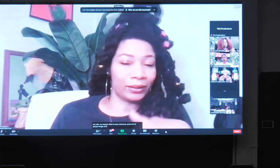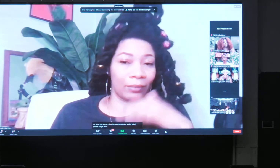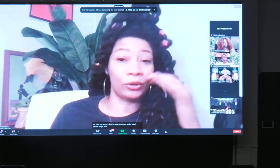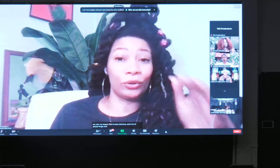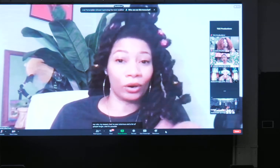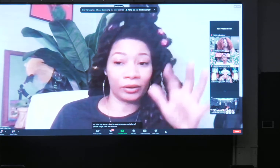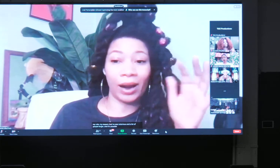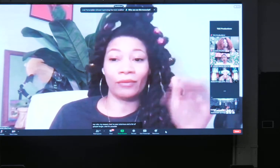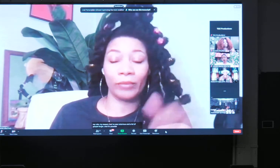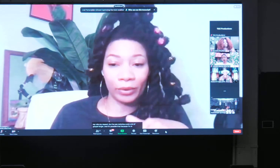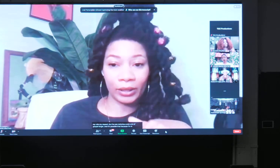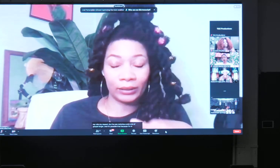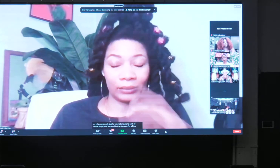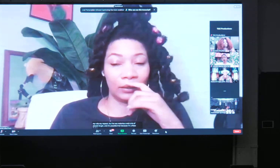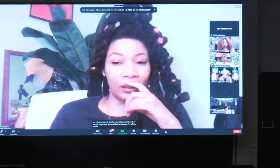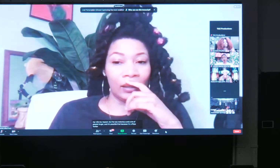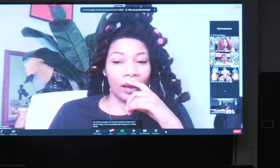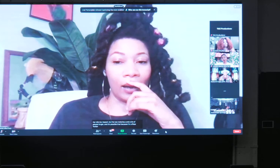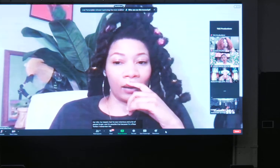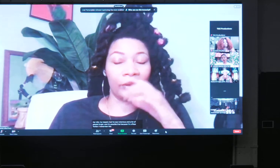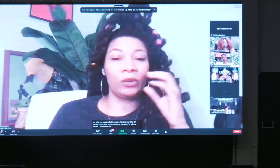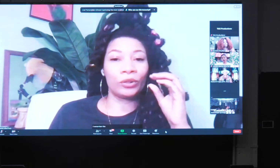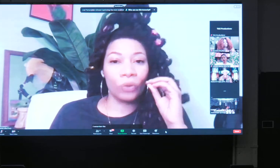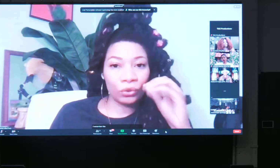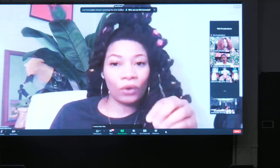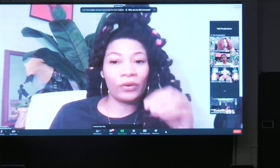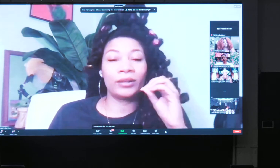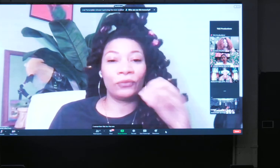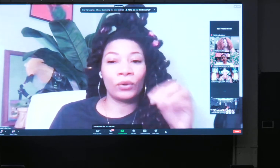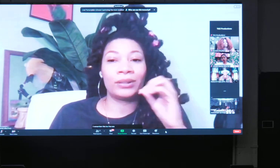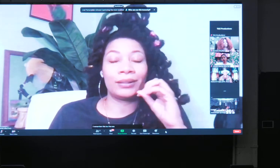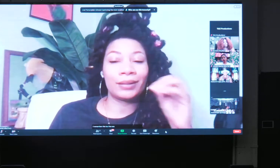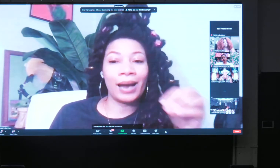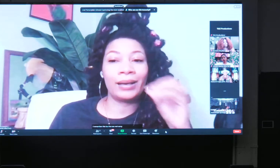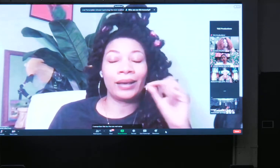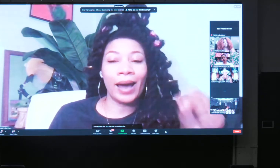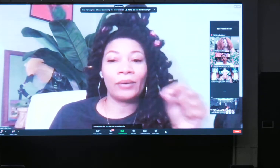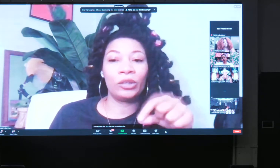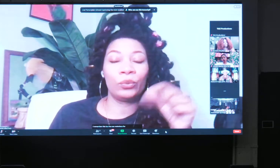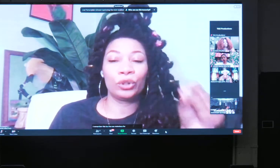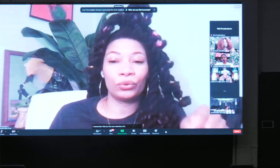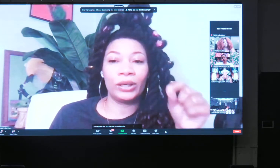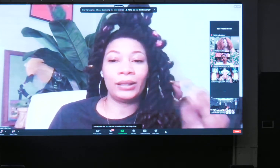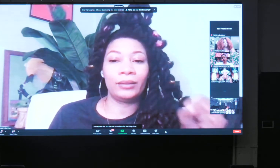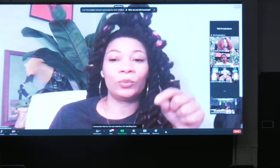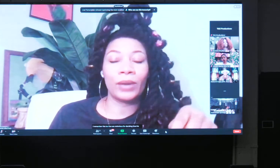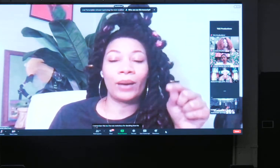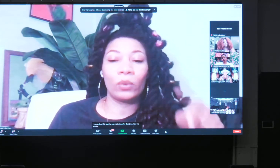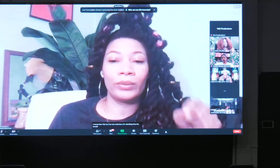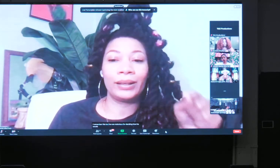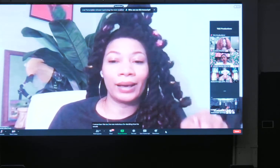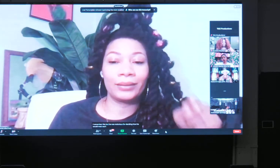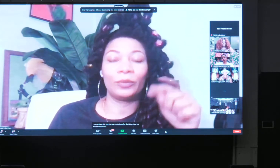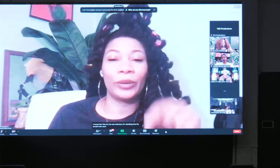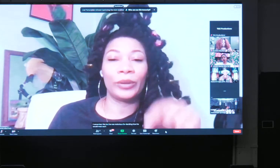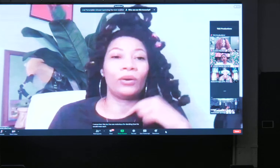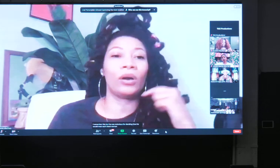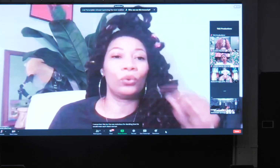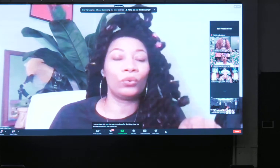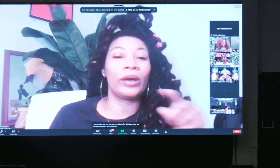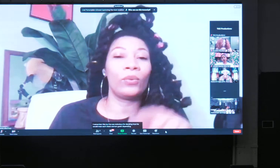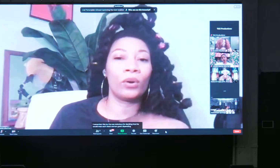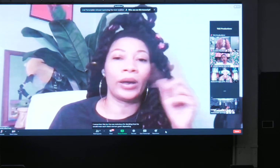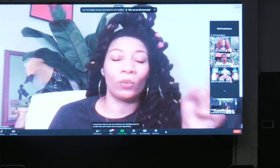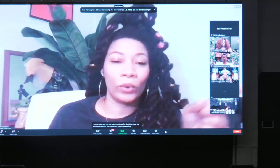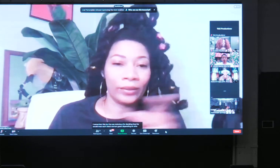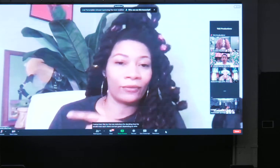that because I'm a New Yorker, I remember this. But he was notorious for deciding how he would treat each Black woman guest depending on